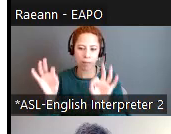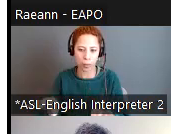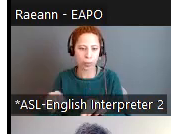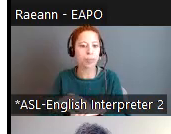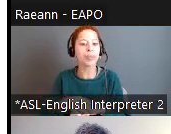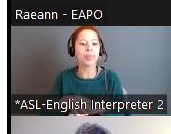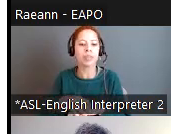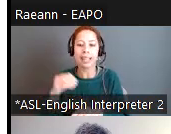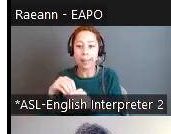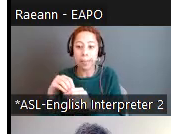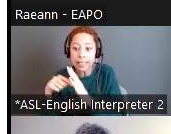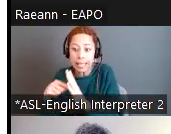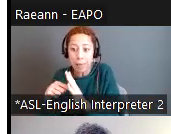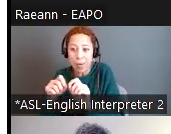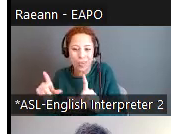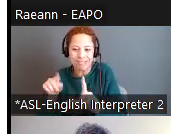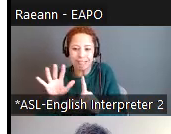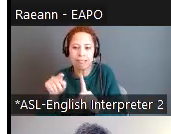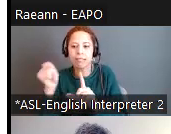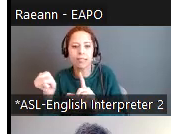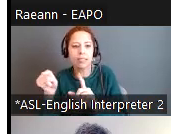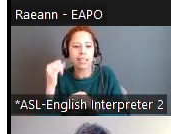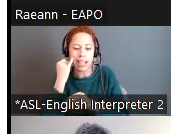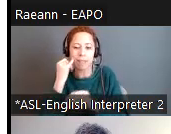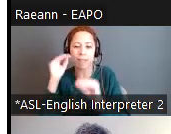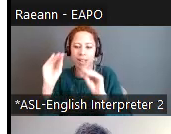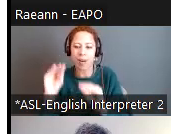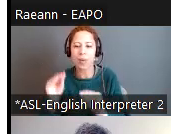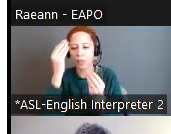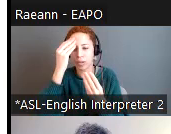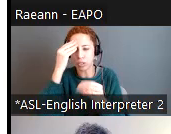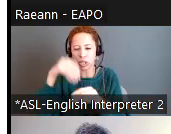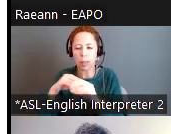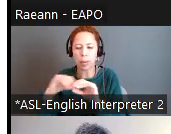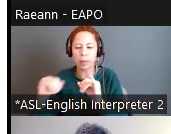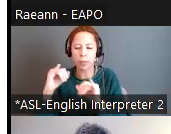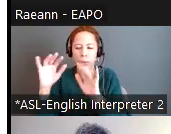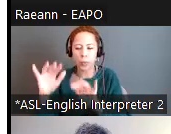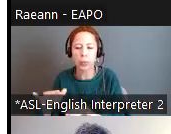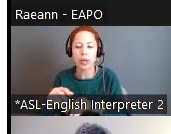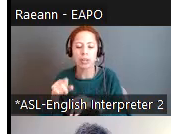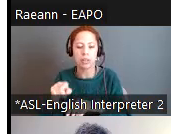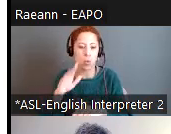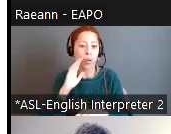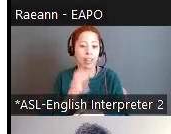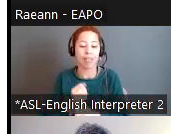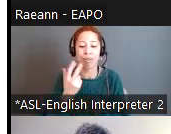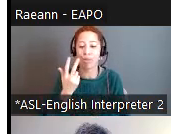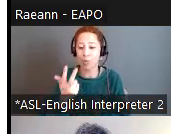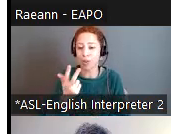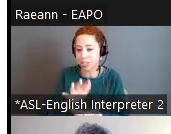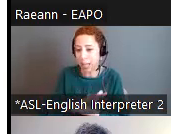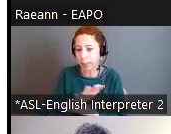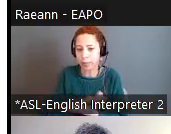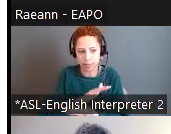out the information on the interview online. You're going to get 3 different documents. The first